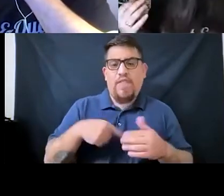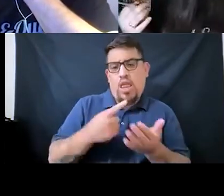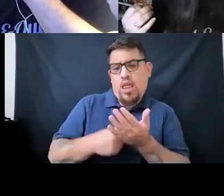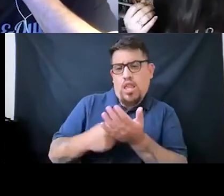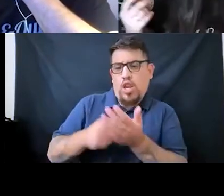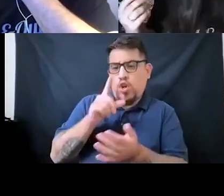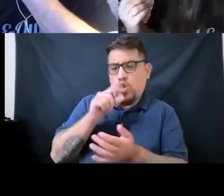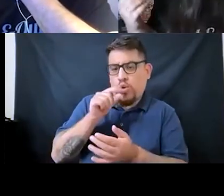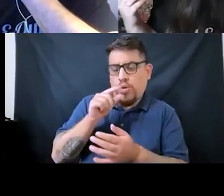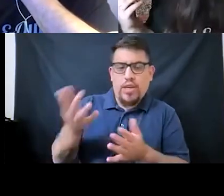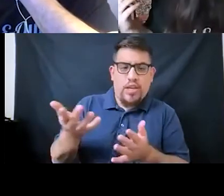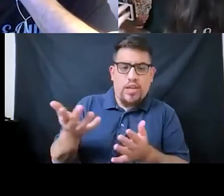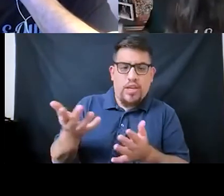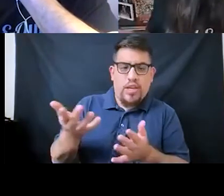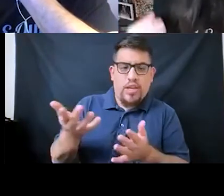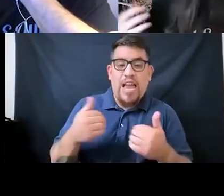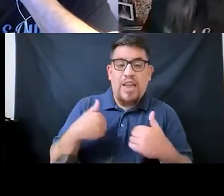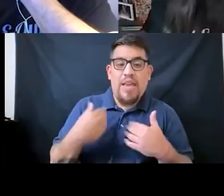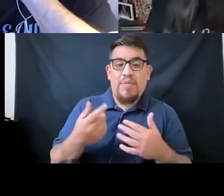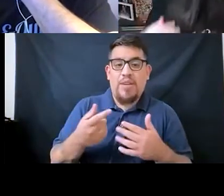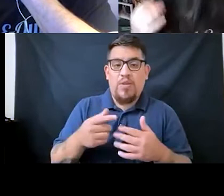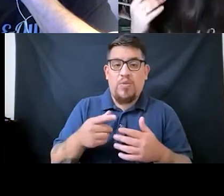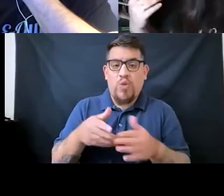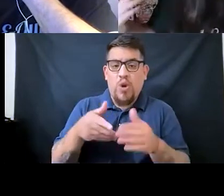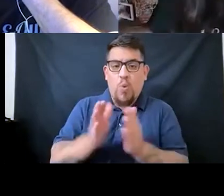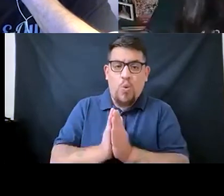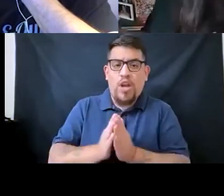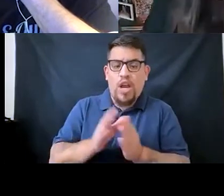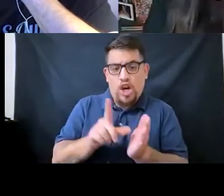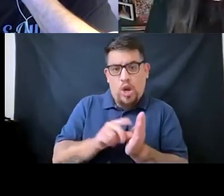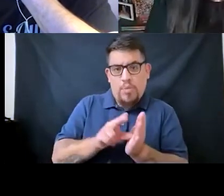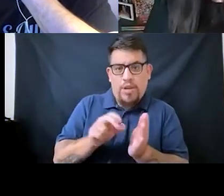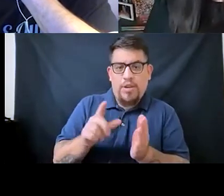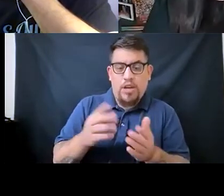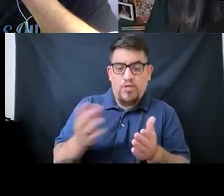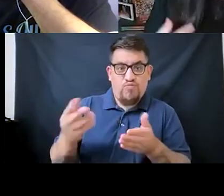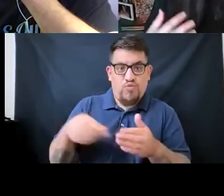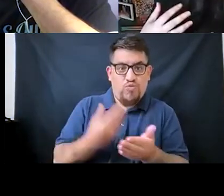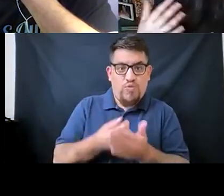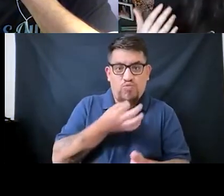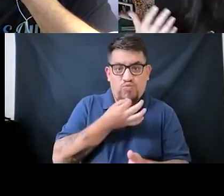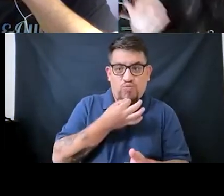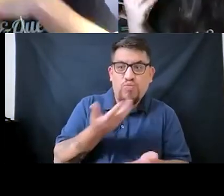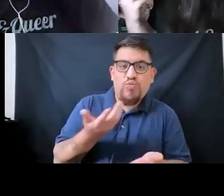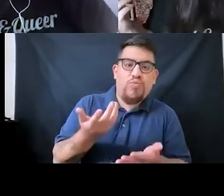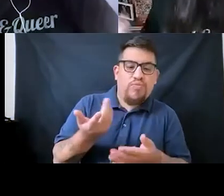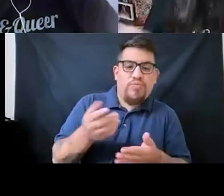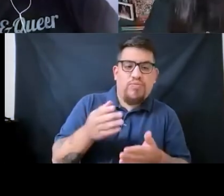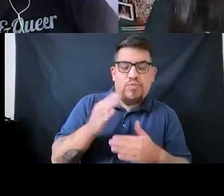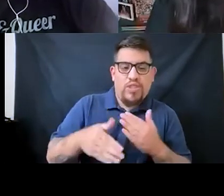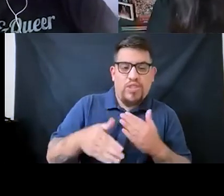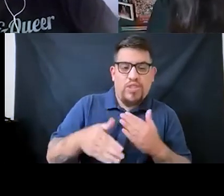them, you know, they're like, oh, we have been meaning to order this. I ordered this, our copies will be in at the end of the week. And it, the internet's